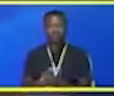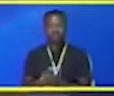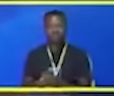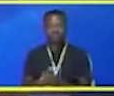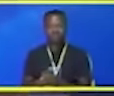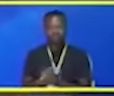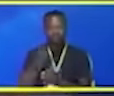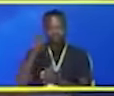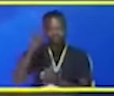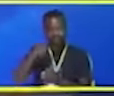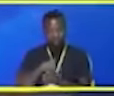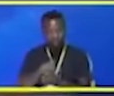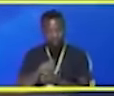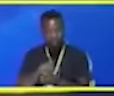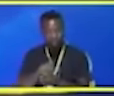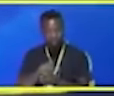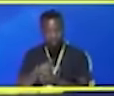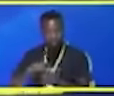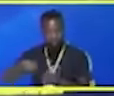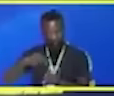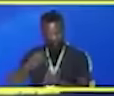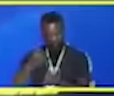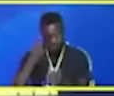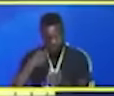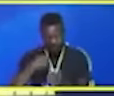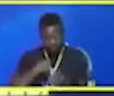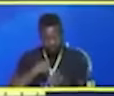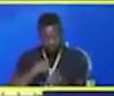I hope you still like what I'm saying. We're still friends.